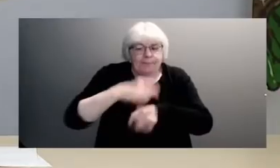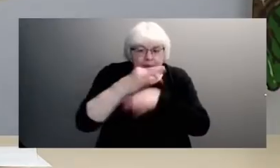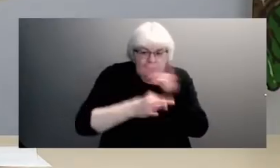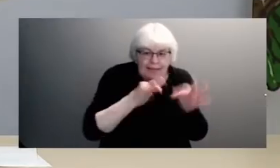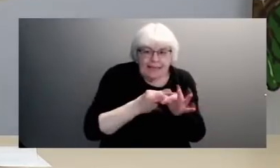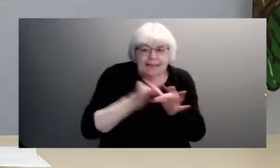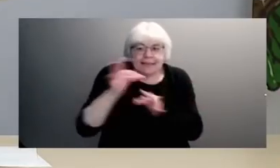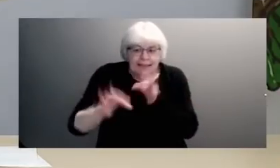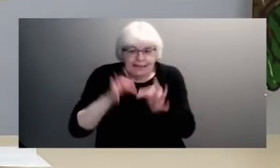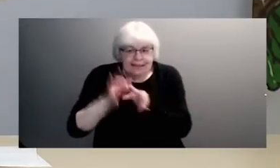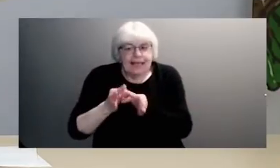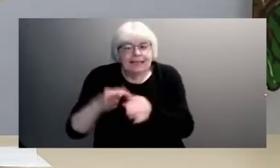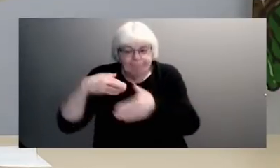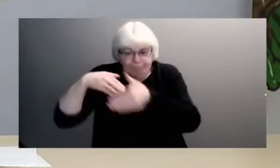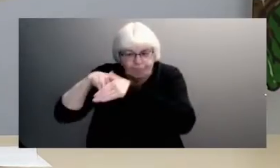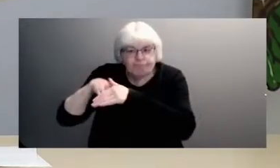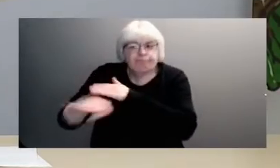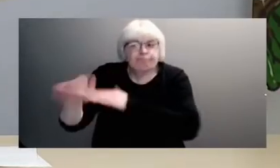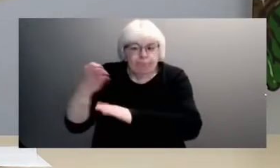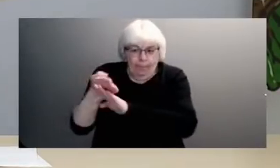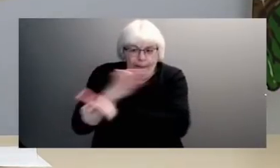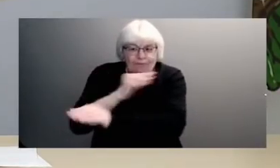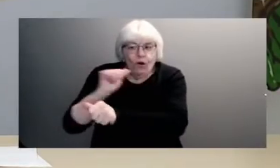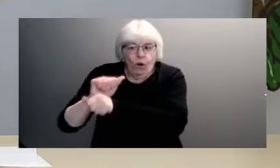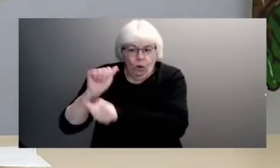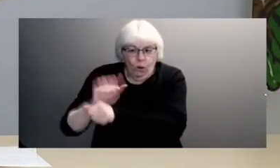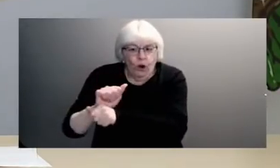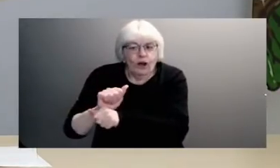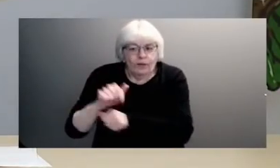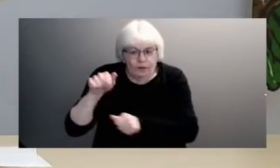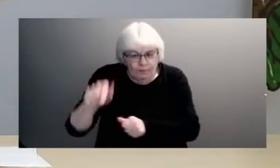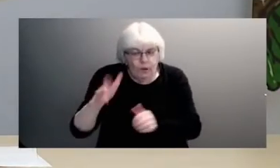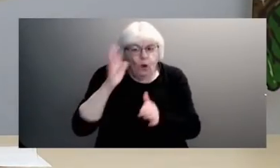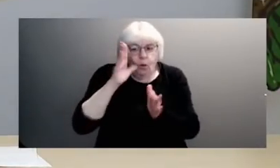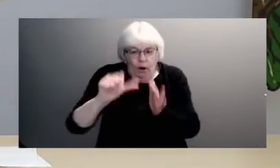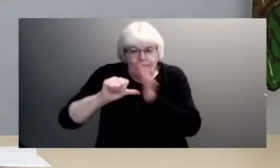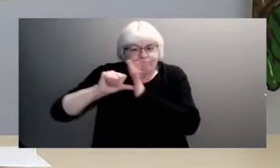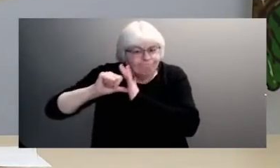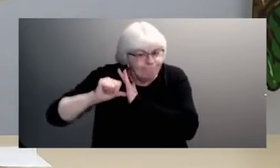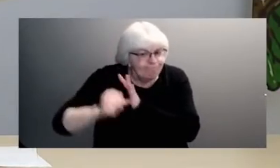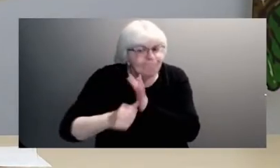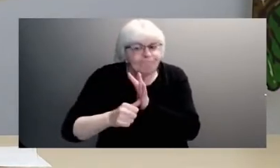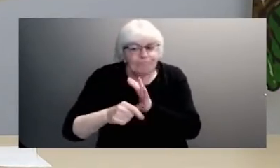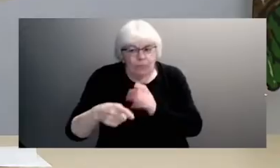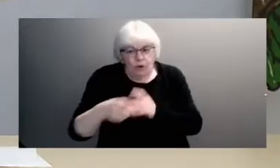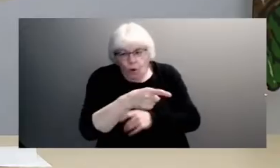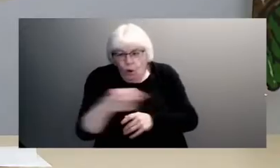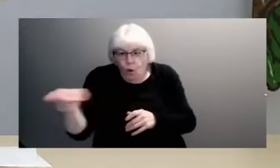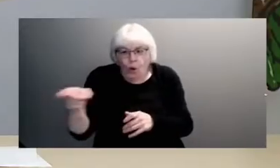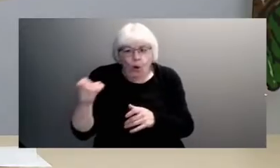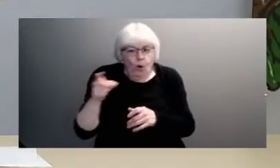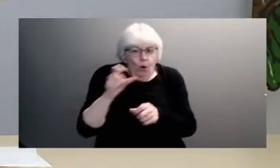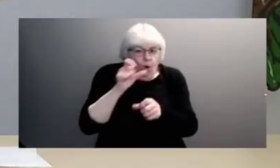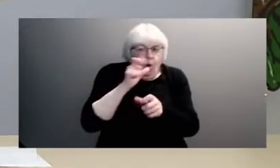and reinforce the importance of mask requirements to operators of long-term care and community care prior to Friday.